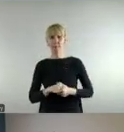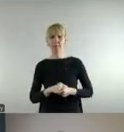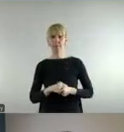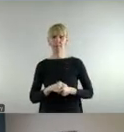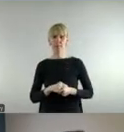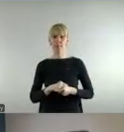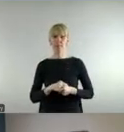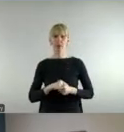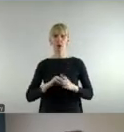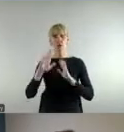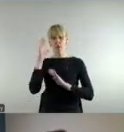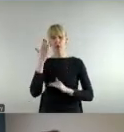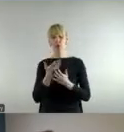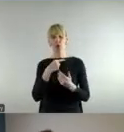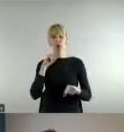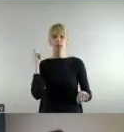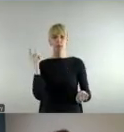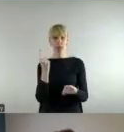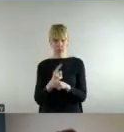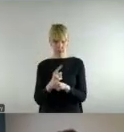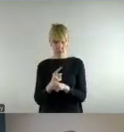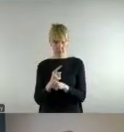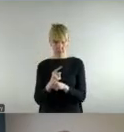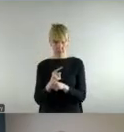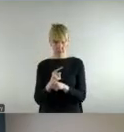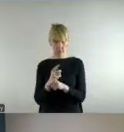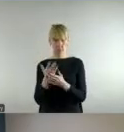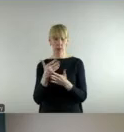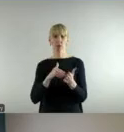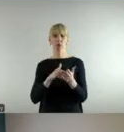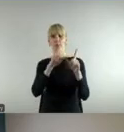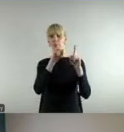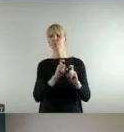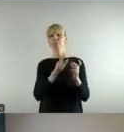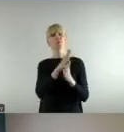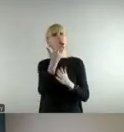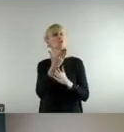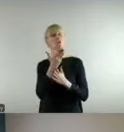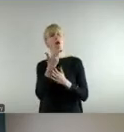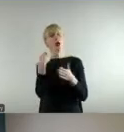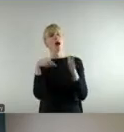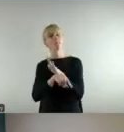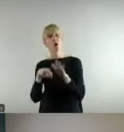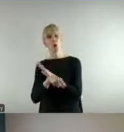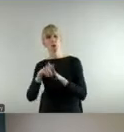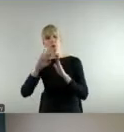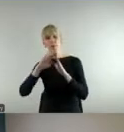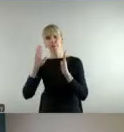decided, and the decision was that we should initiate the evacuation of properties within the 500